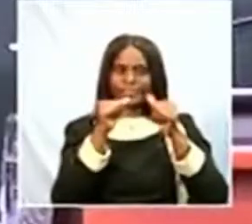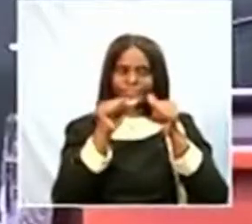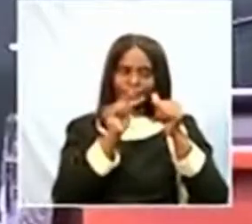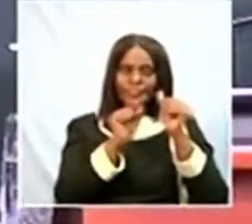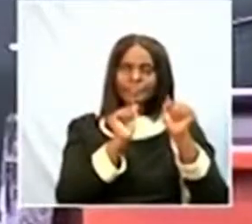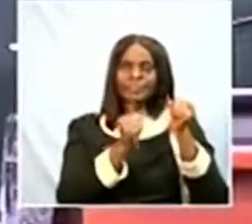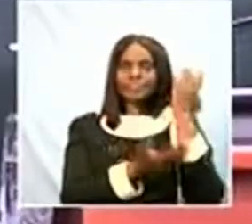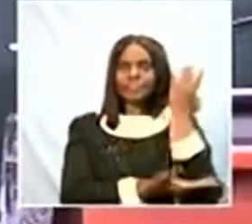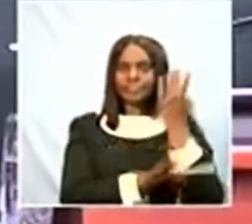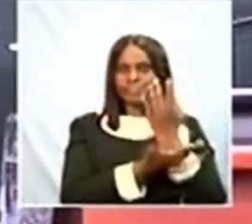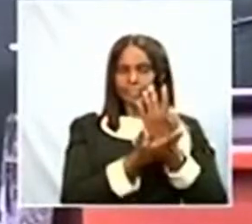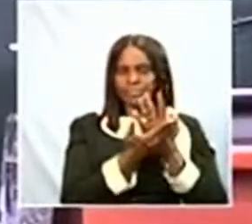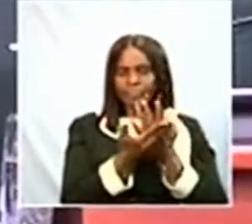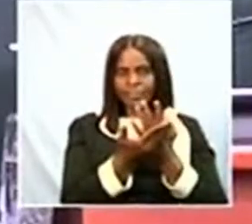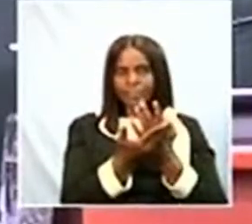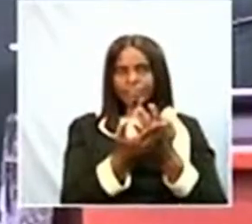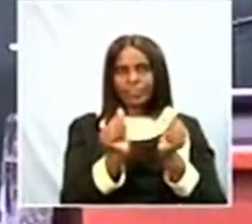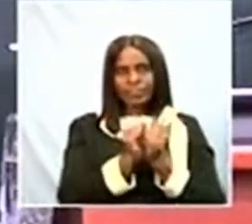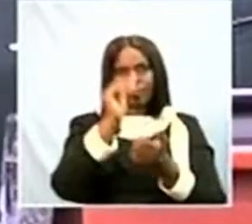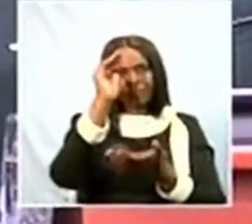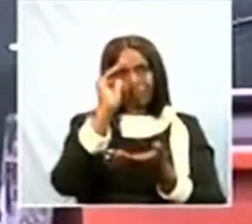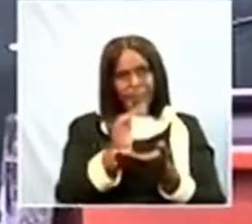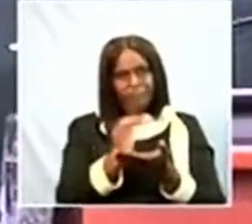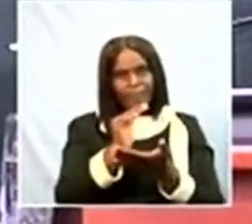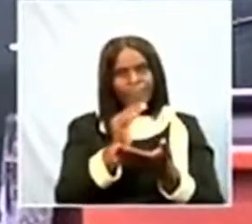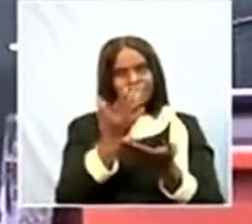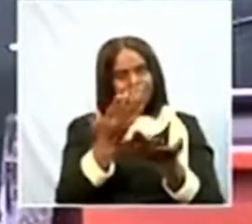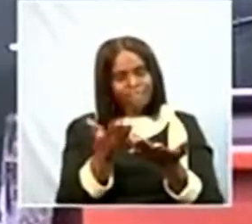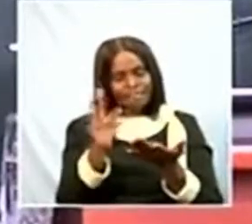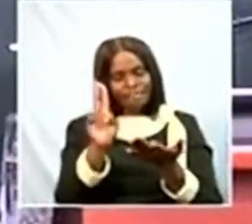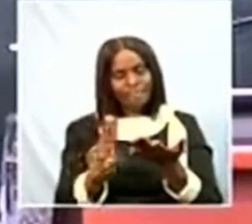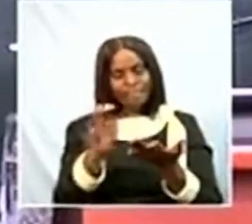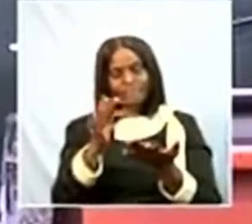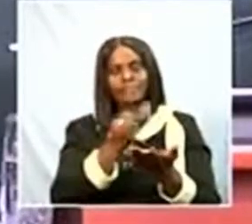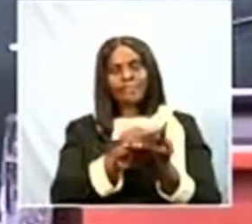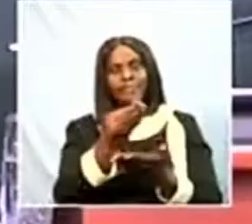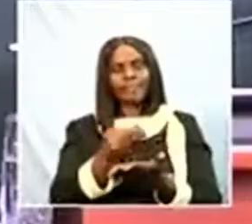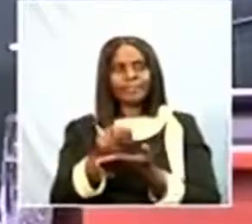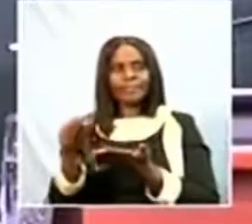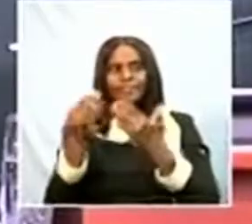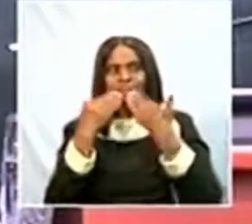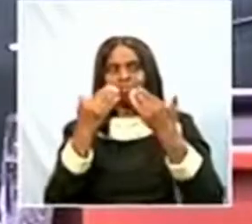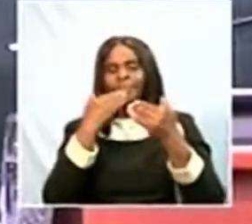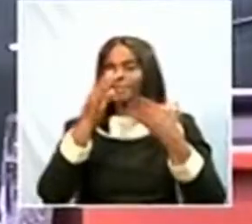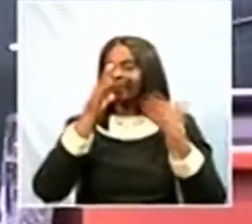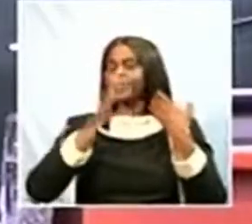improve soil health and reduce synthetic fertilizers. Thank you, Madam Speaker.